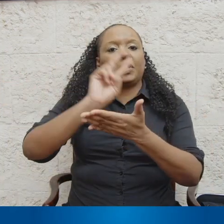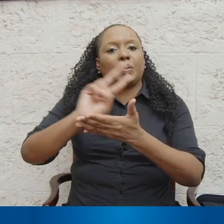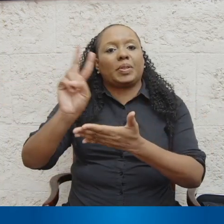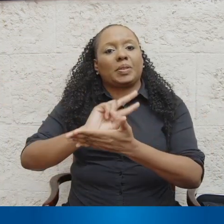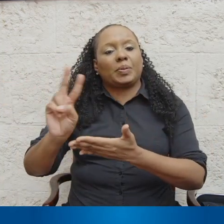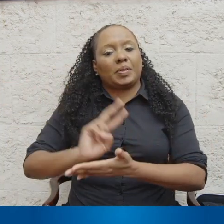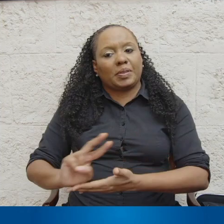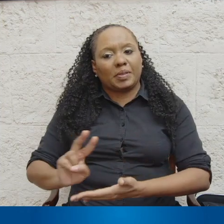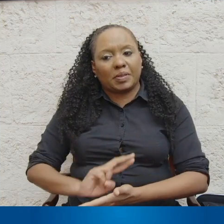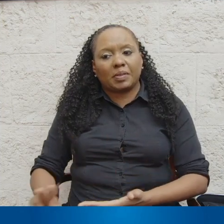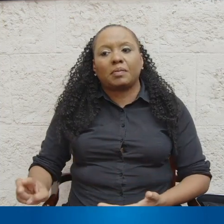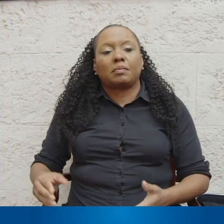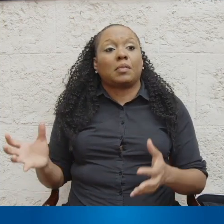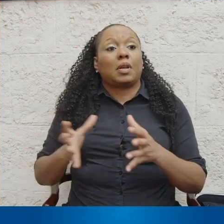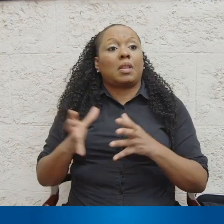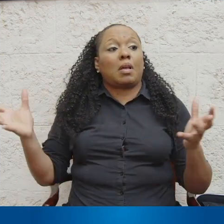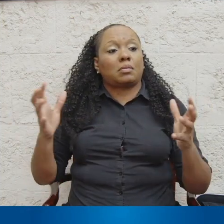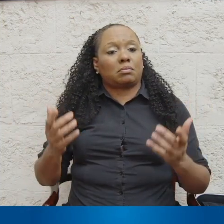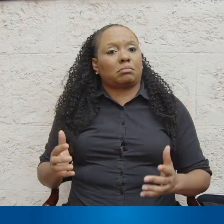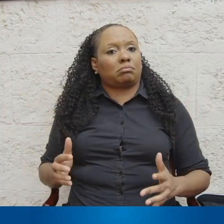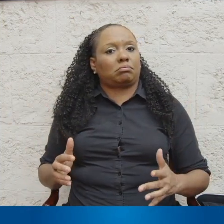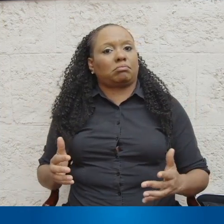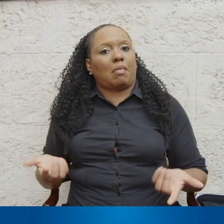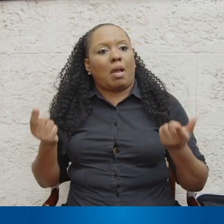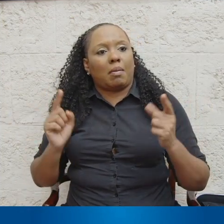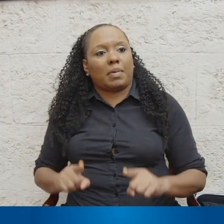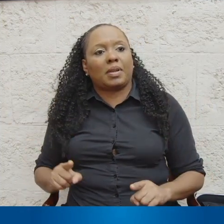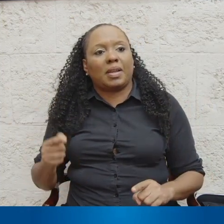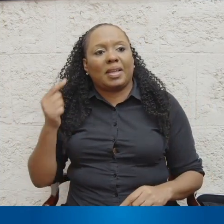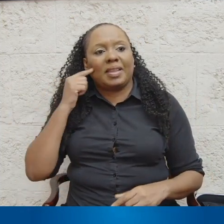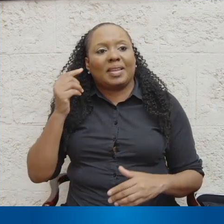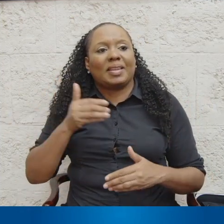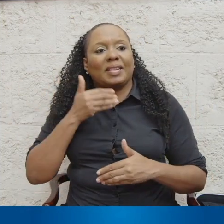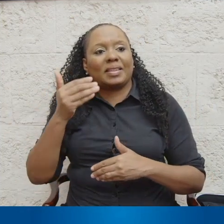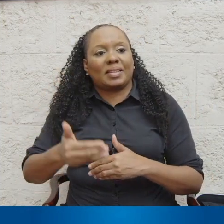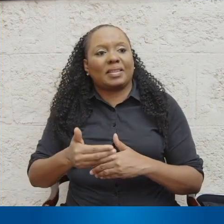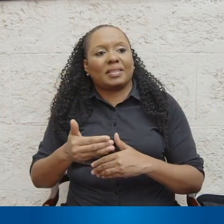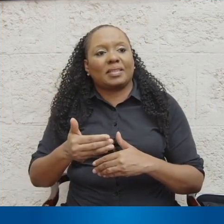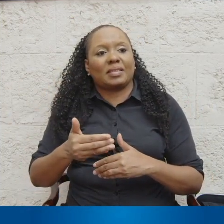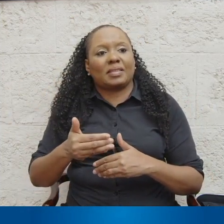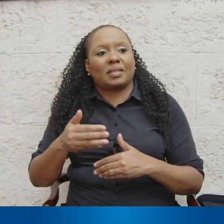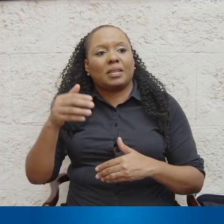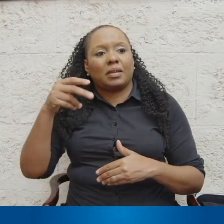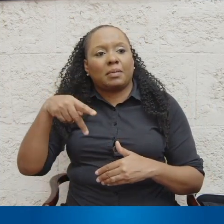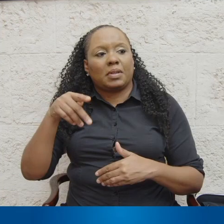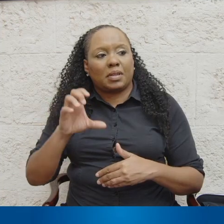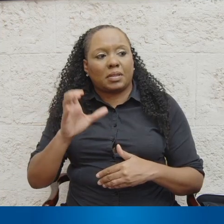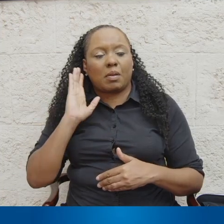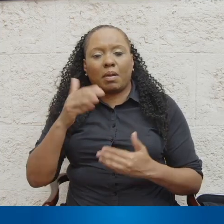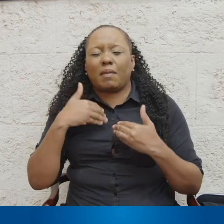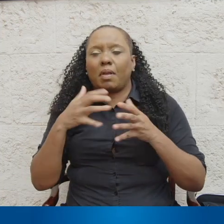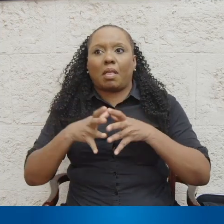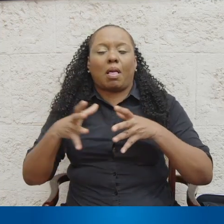A lot is happening. I think the next press conference will provide you with a lot of